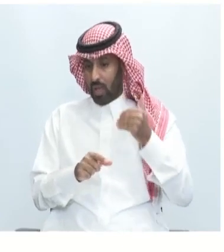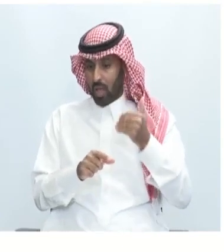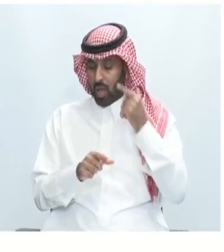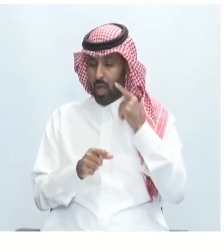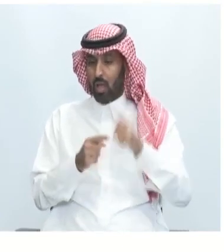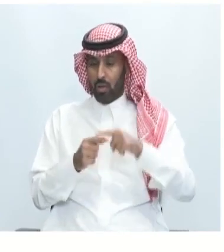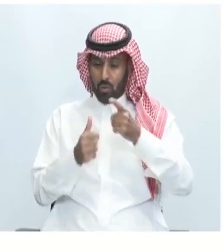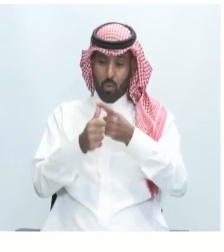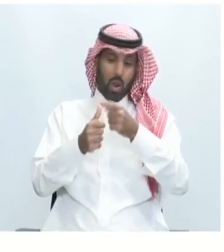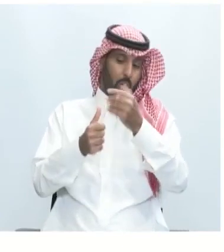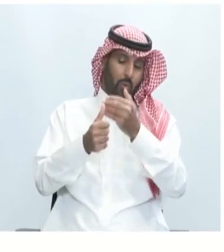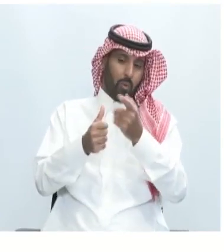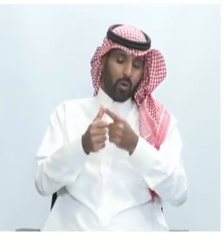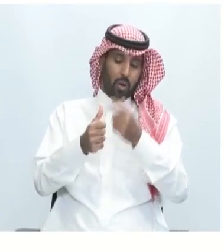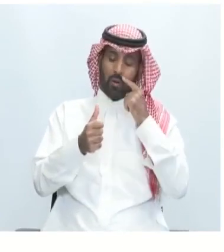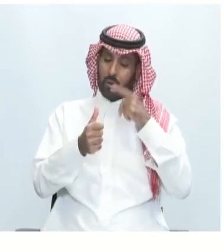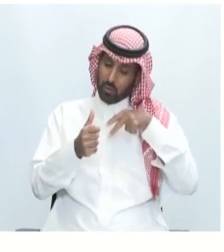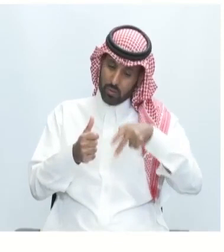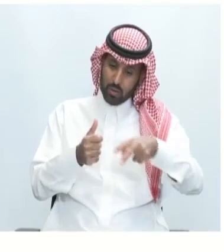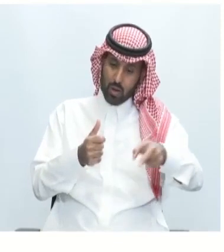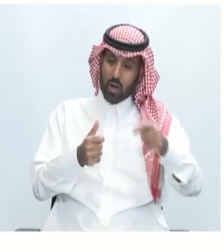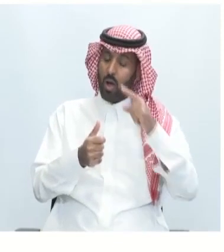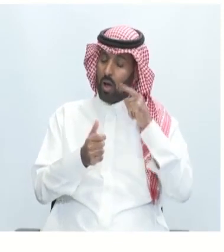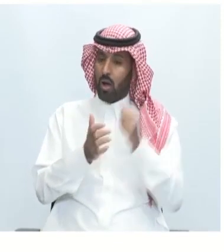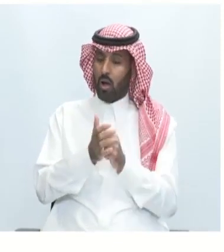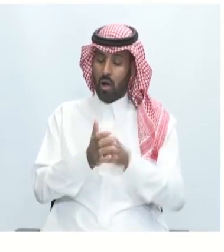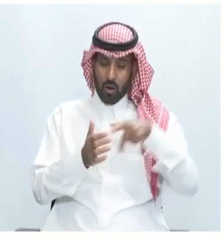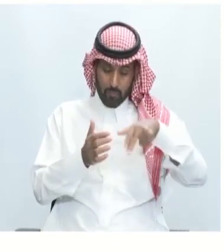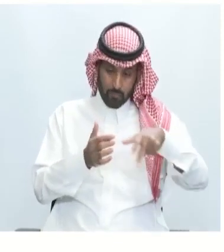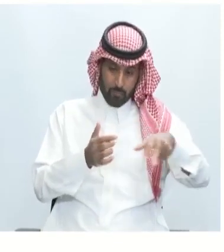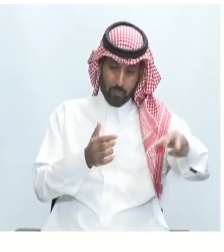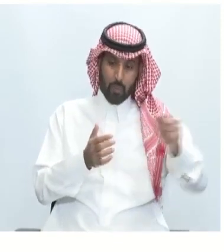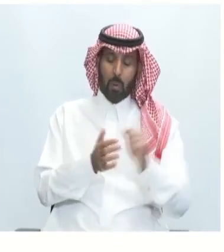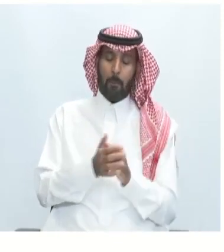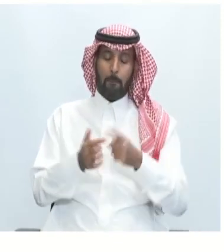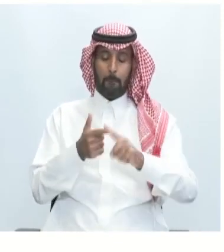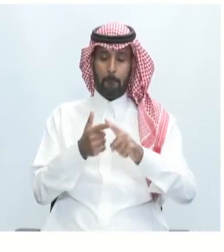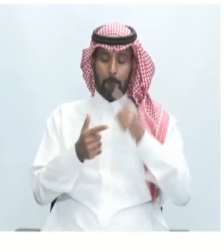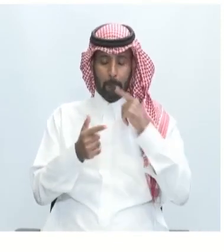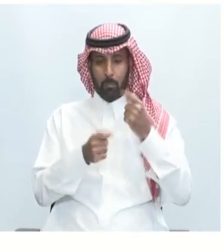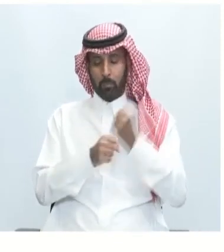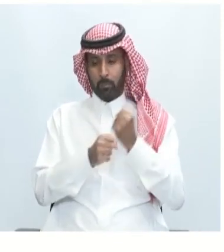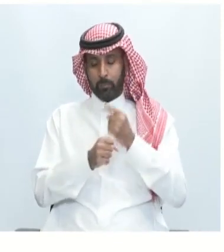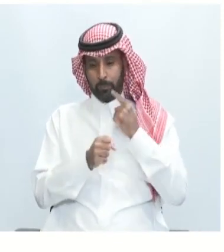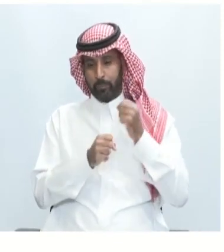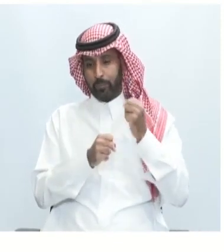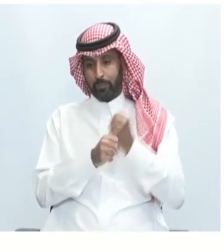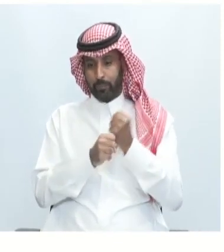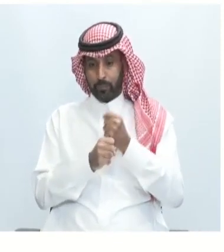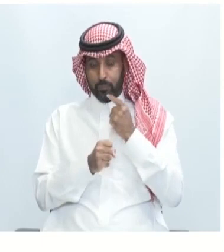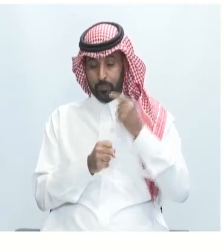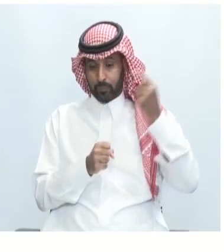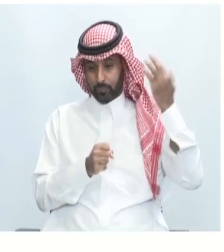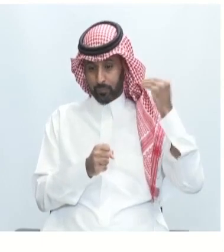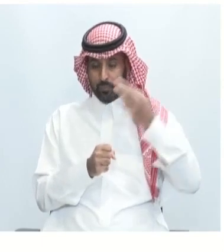to the two sentences. Before she left the house. The second event here, we use the past simple. The